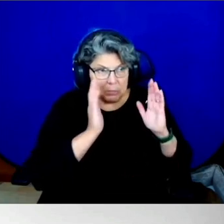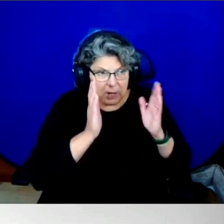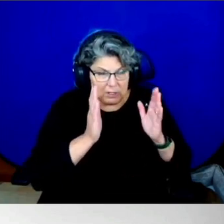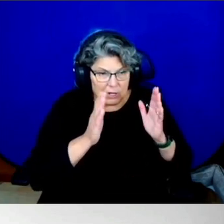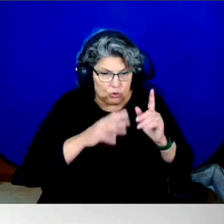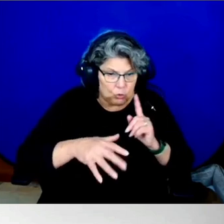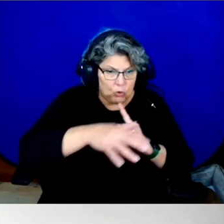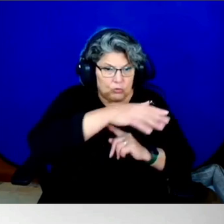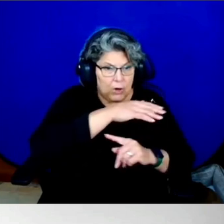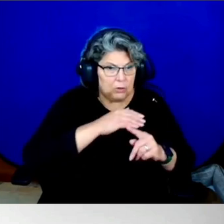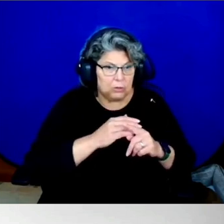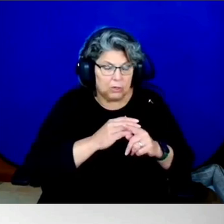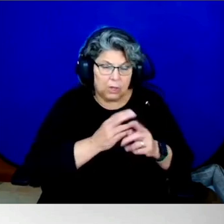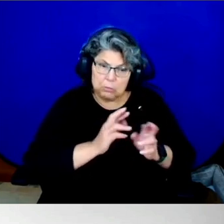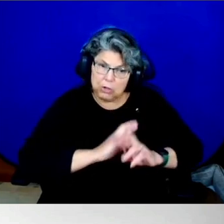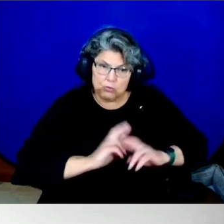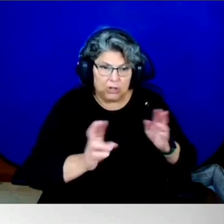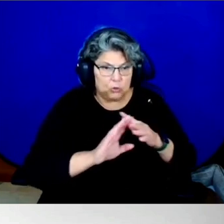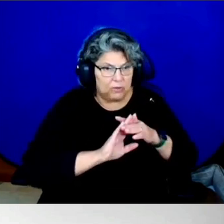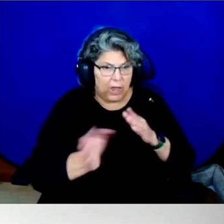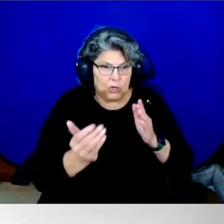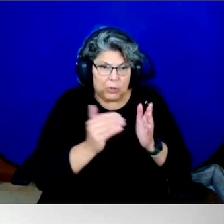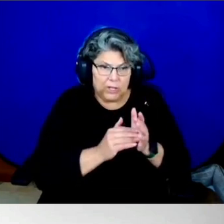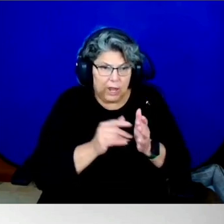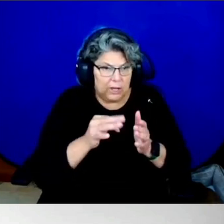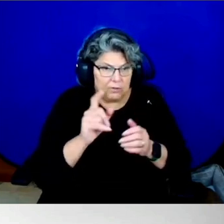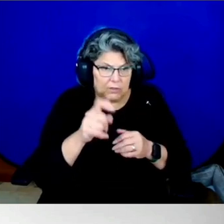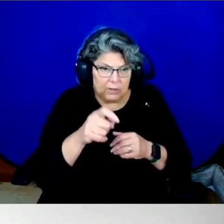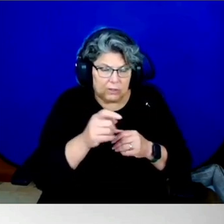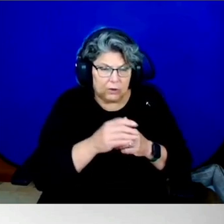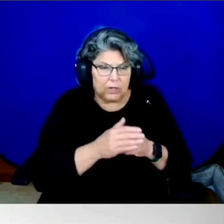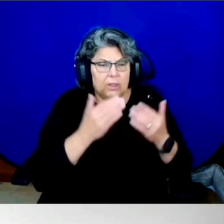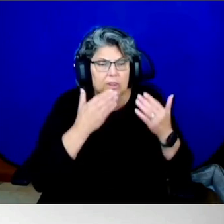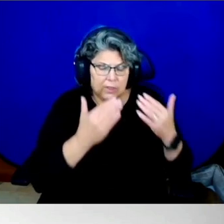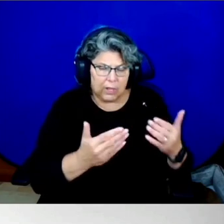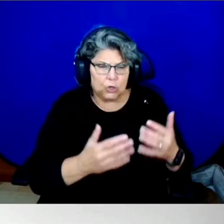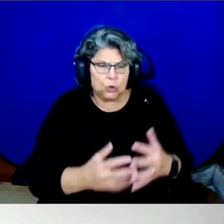to evacuate again if it is necessary. Thank you.